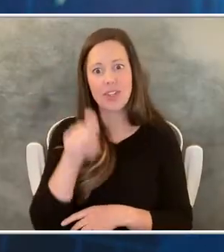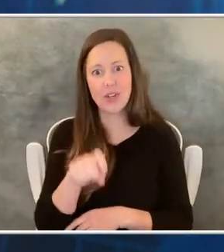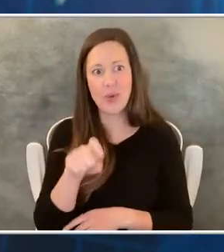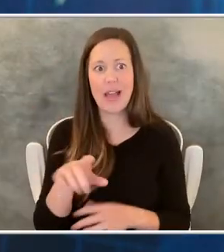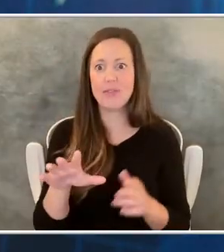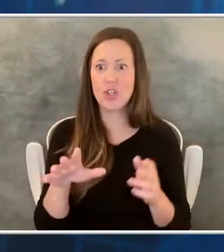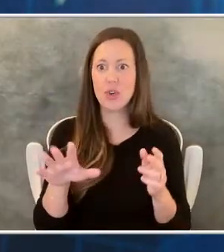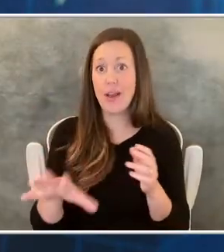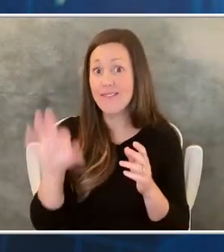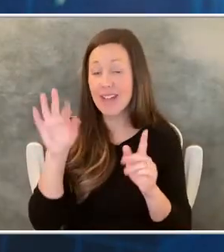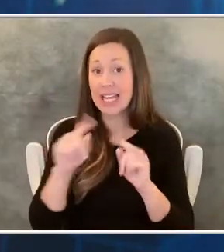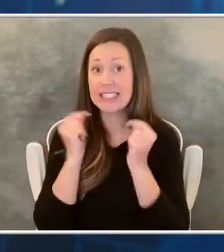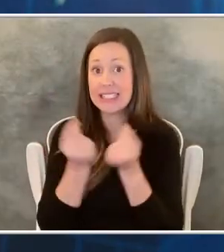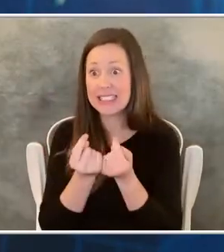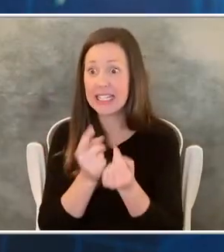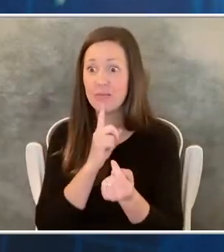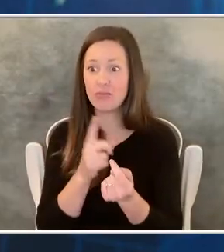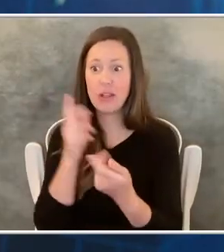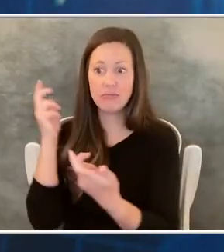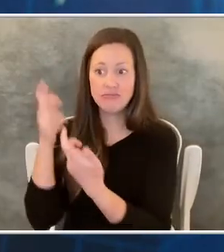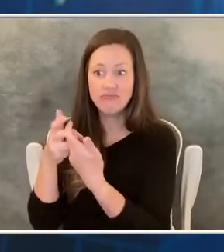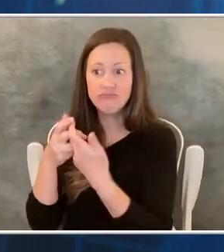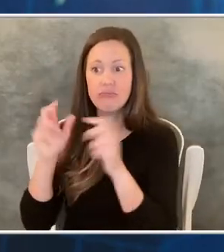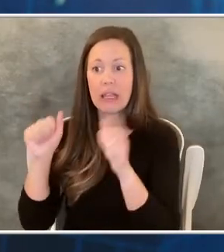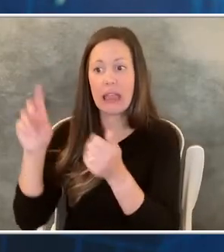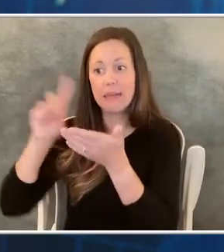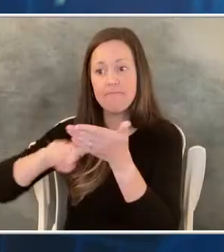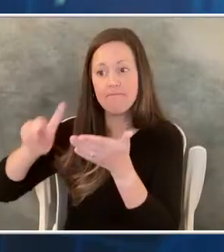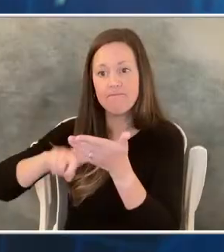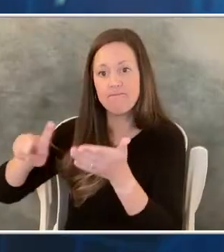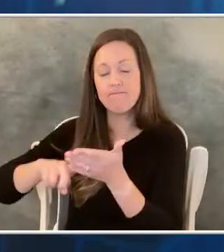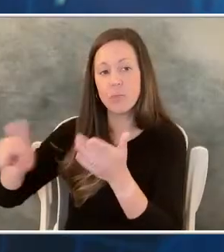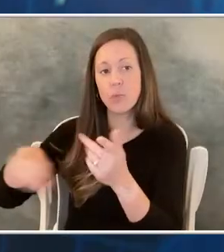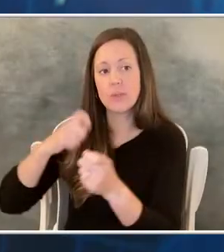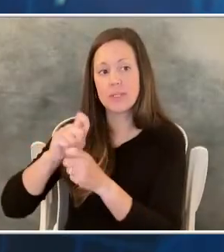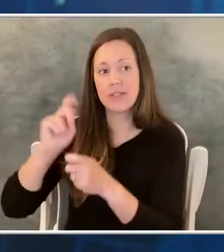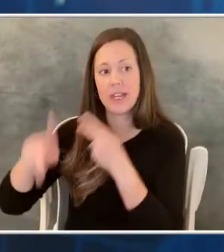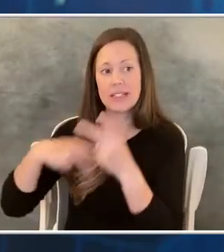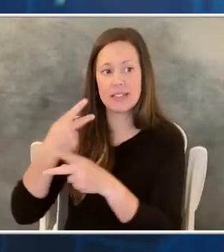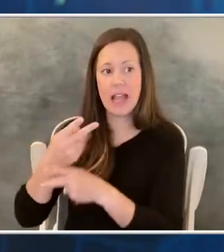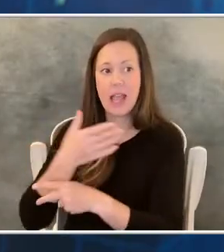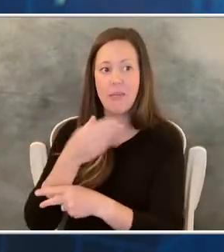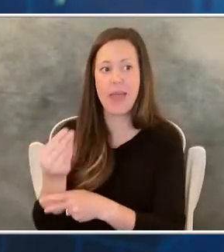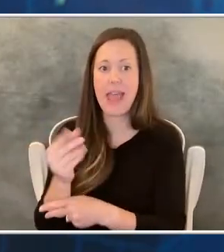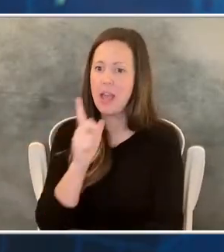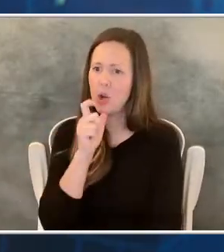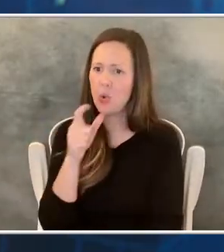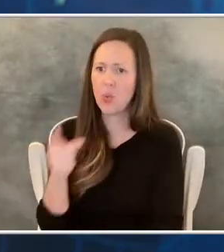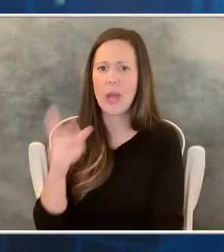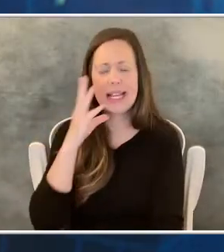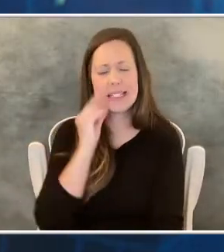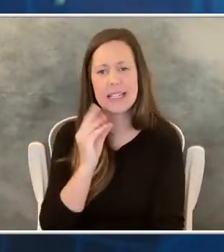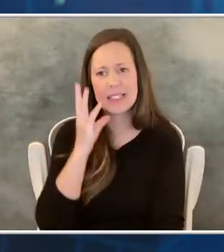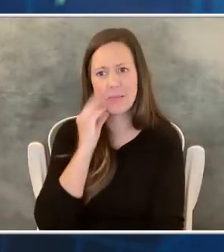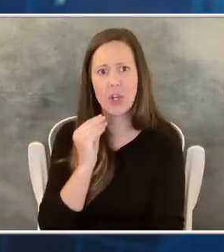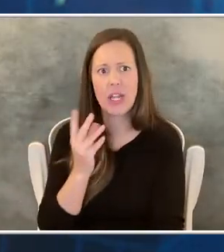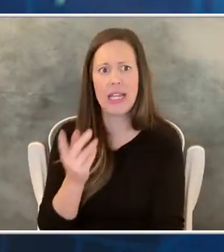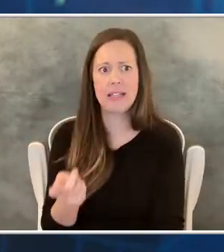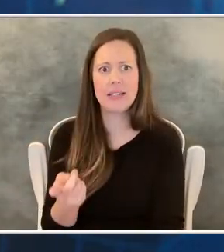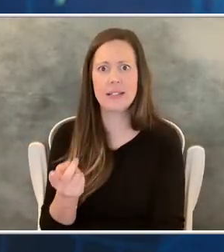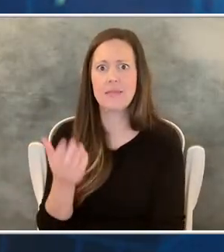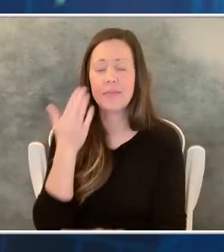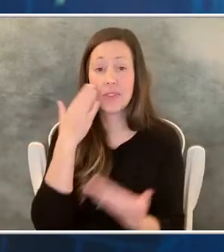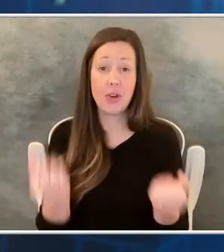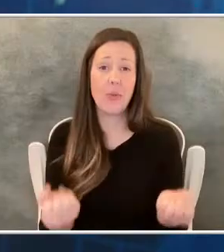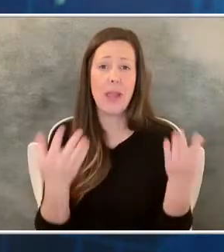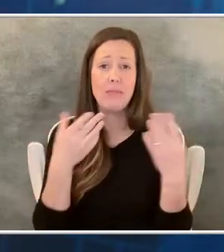can really dig deep into the specific type and which has experience in, you know, many of these cancers are